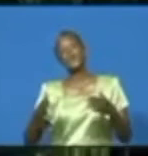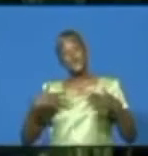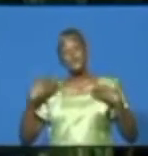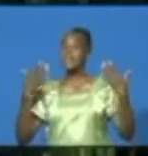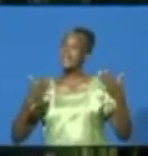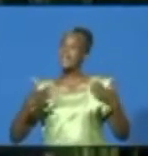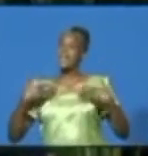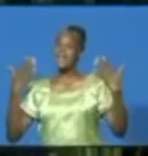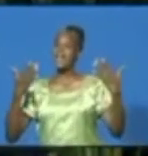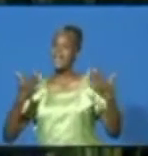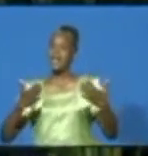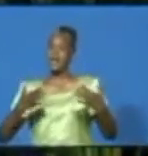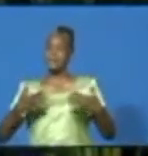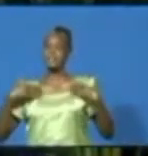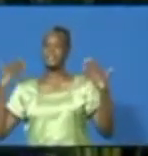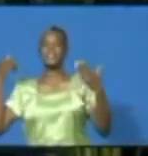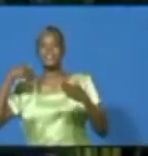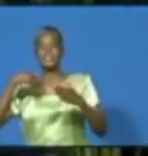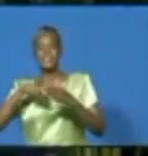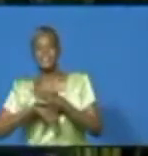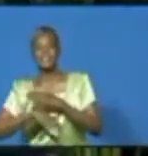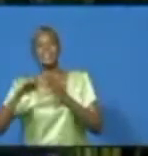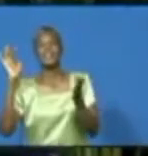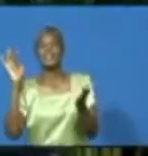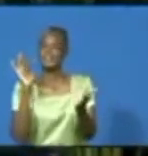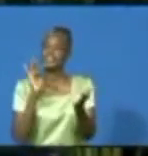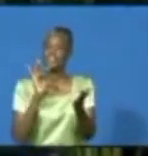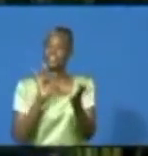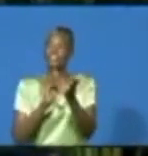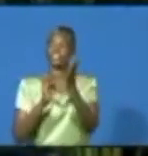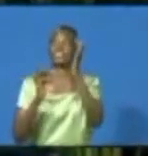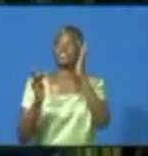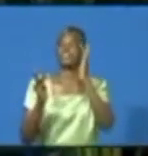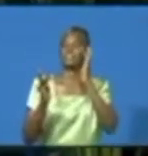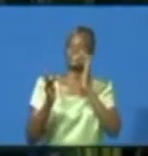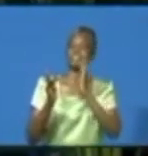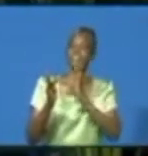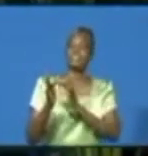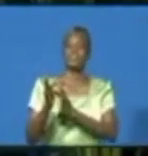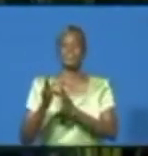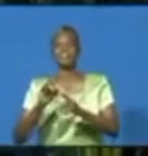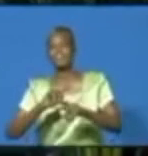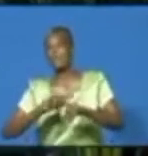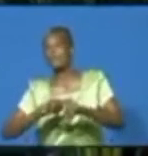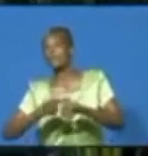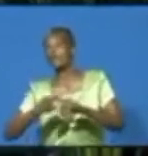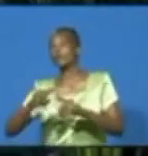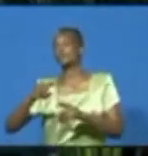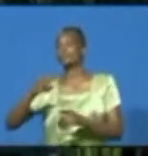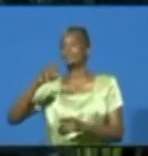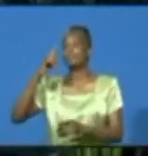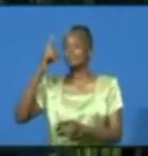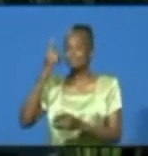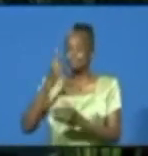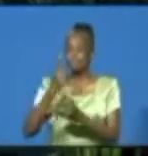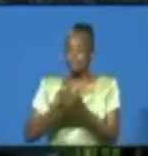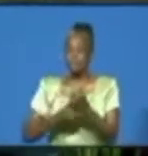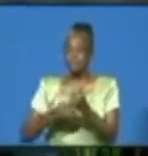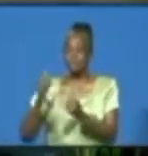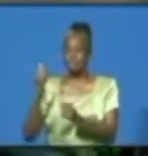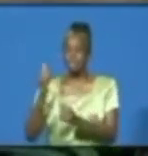word is facing you tonight. Will you trust and obey?